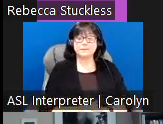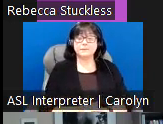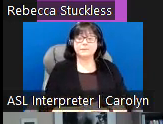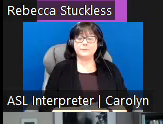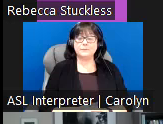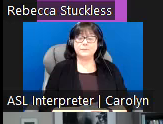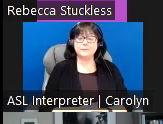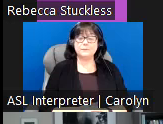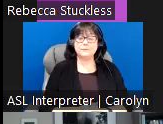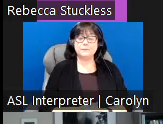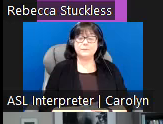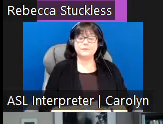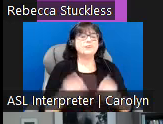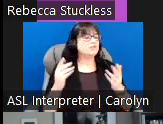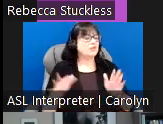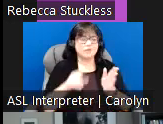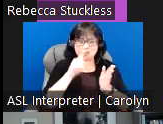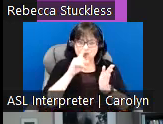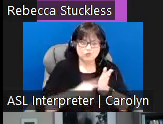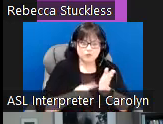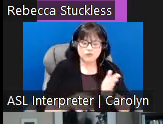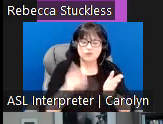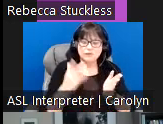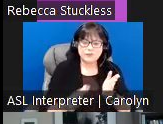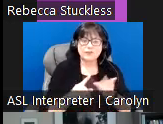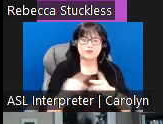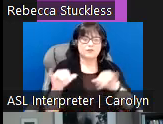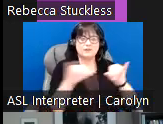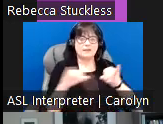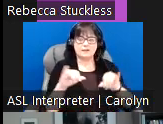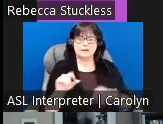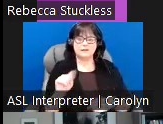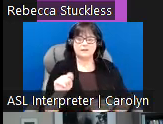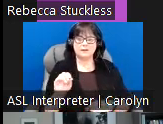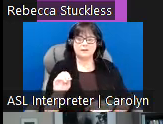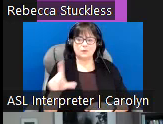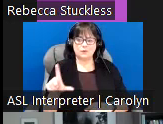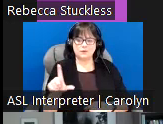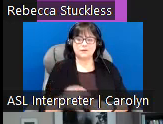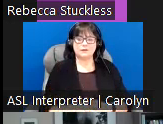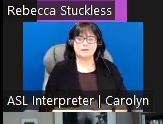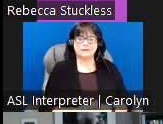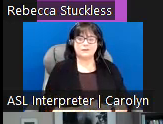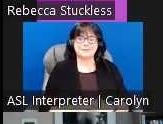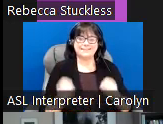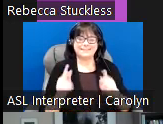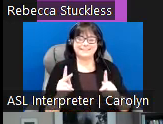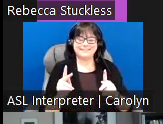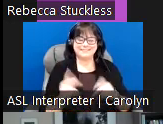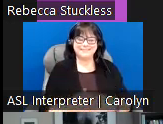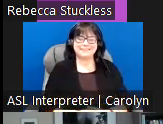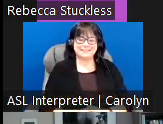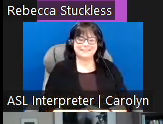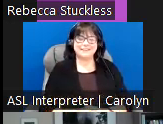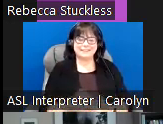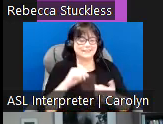a researched and referenced tool, standardized tool, so you get some good results. Okay, yeah, it's very simple to